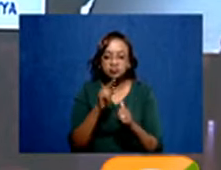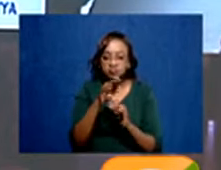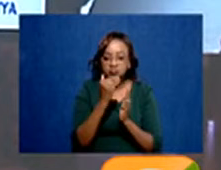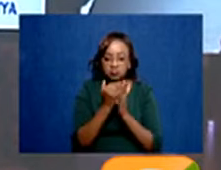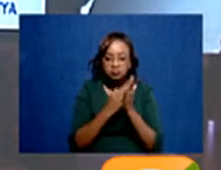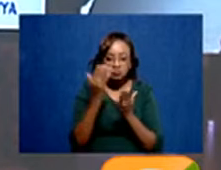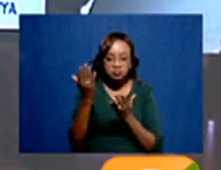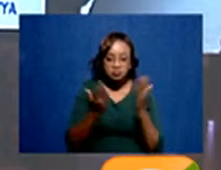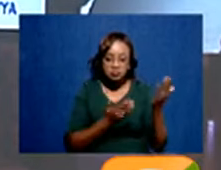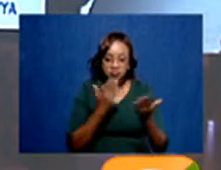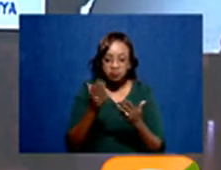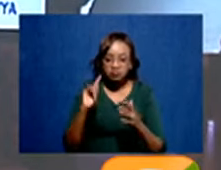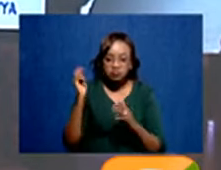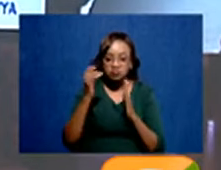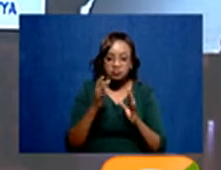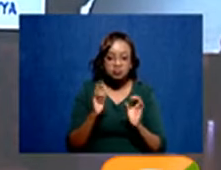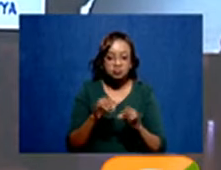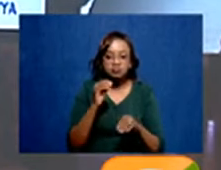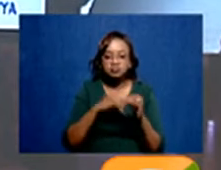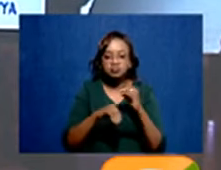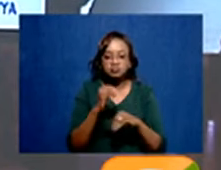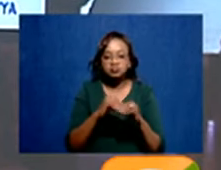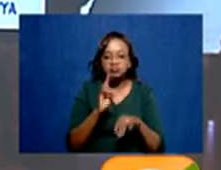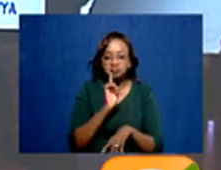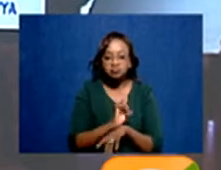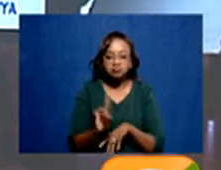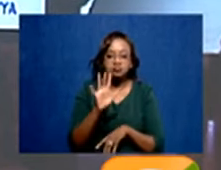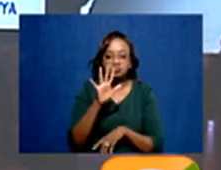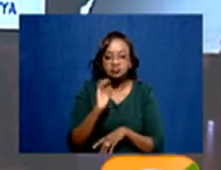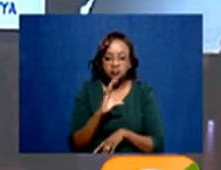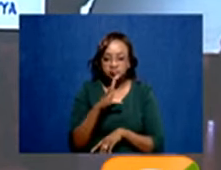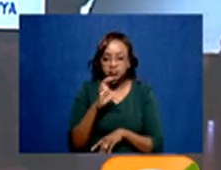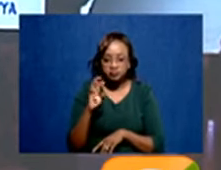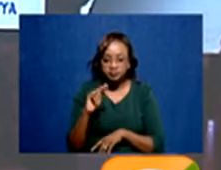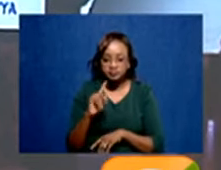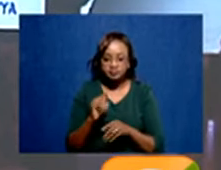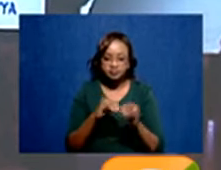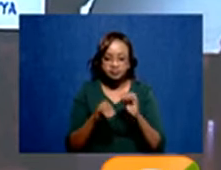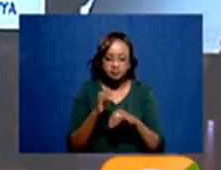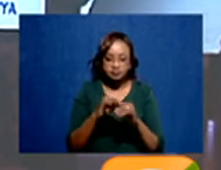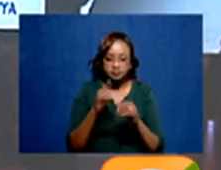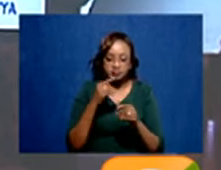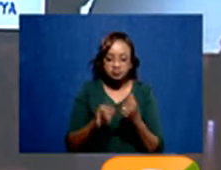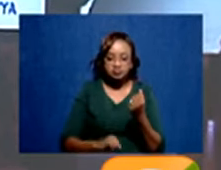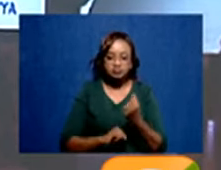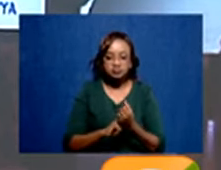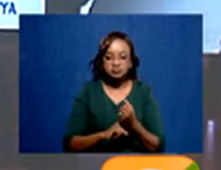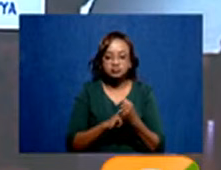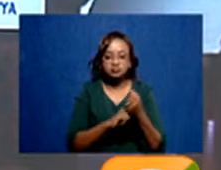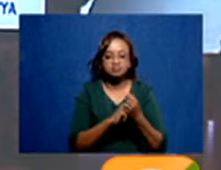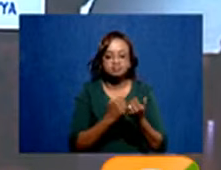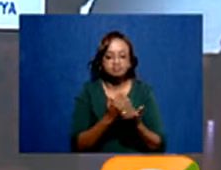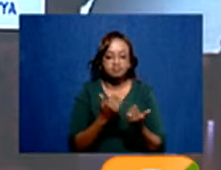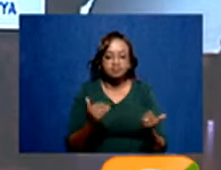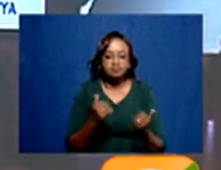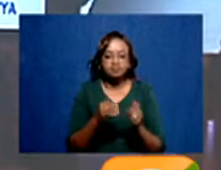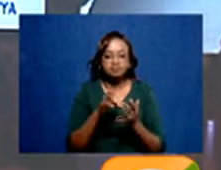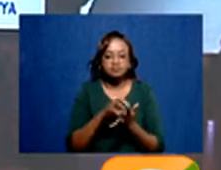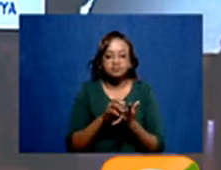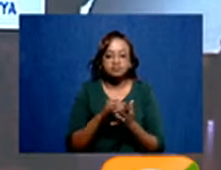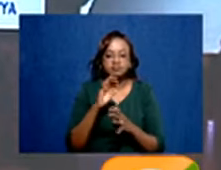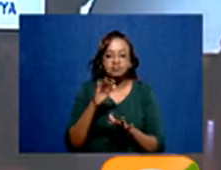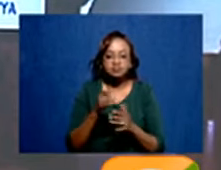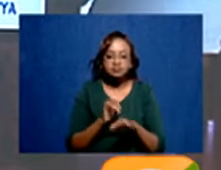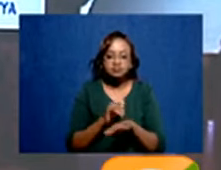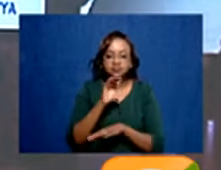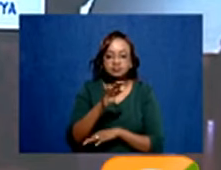invites Kenyans to contribute 1 shilling 50 cents of their airtime to raise school fees for the needy cases across the country by sending the